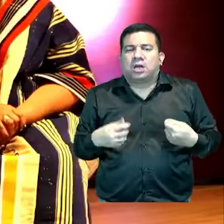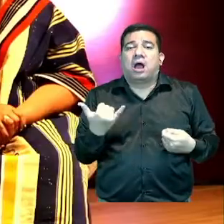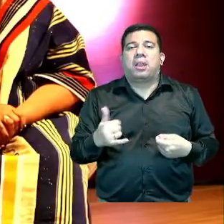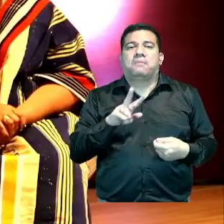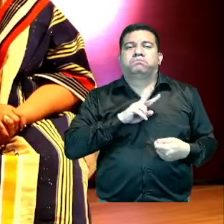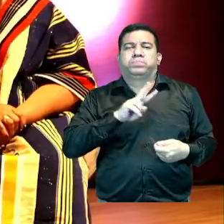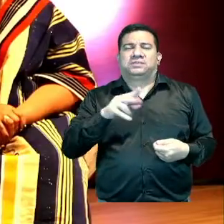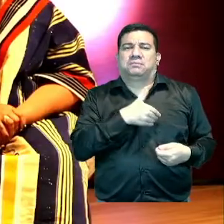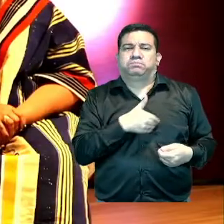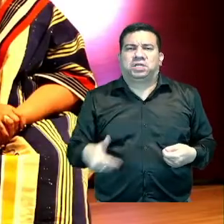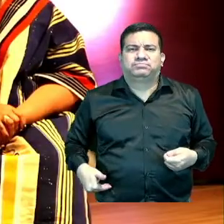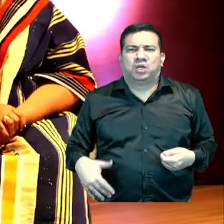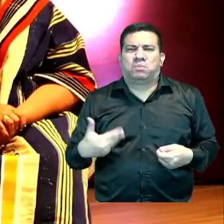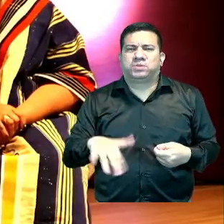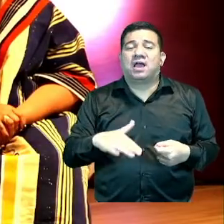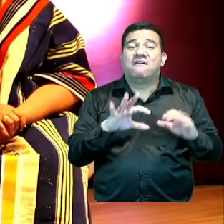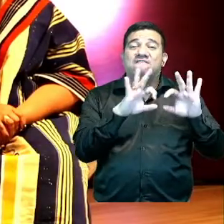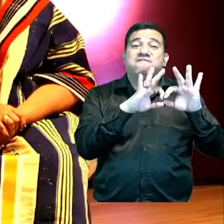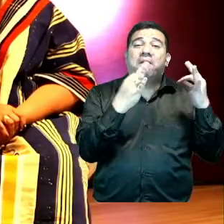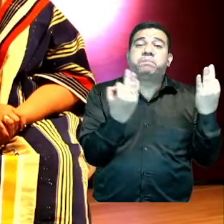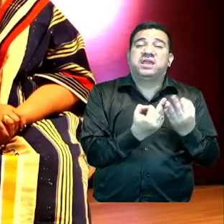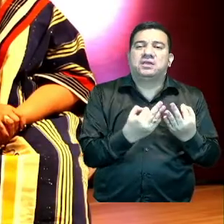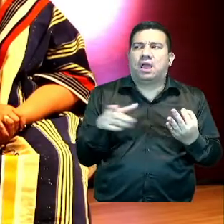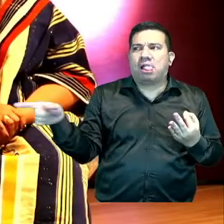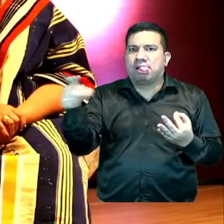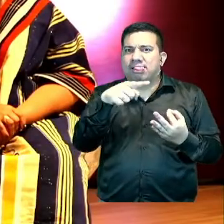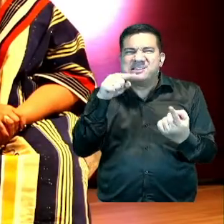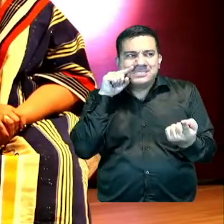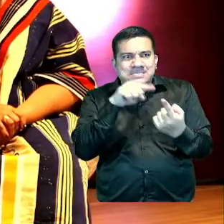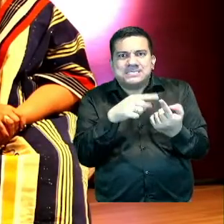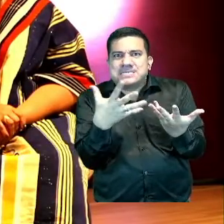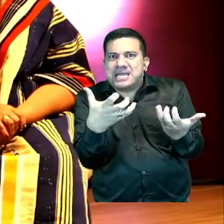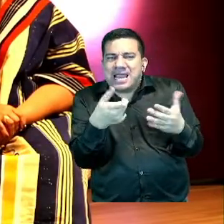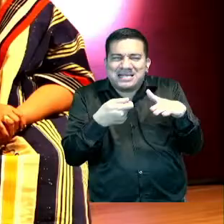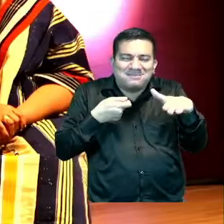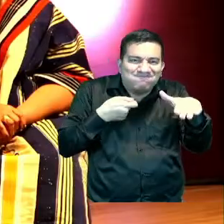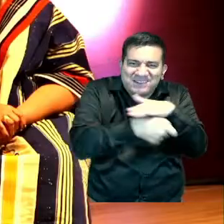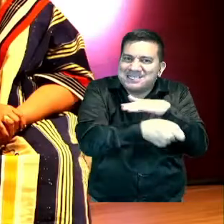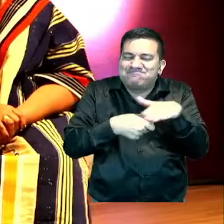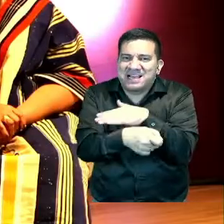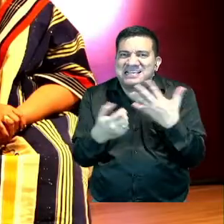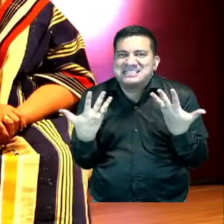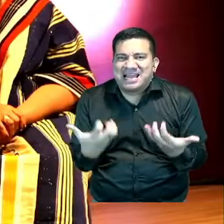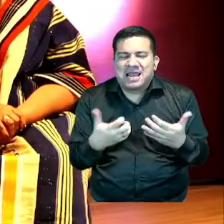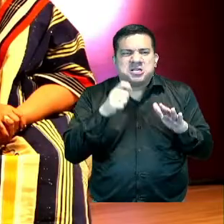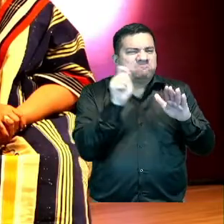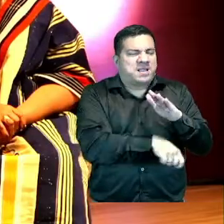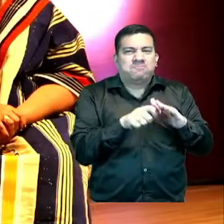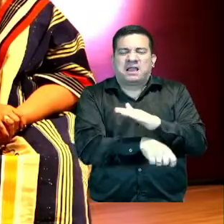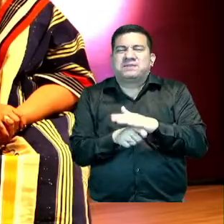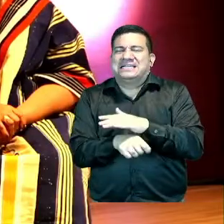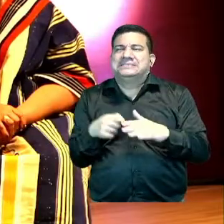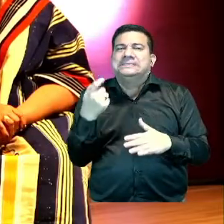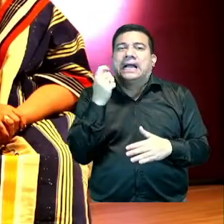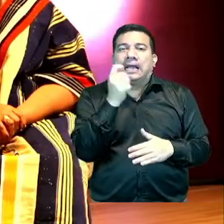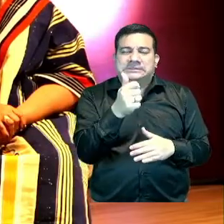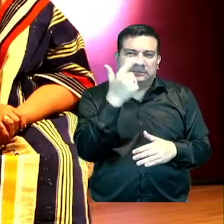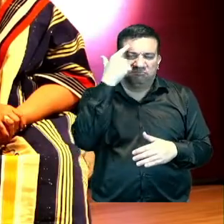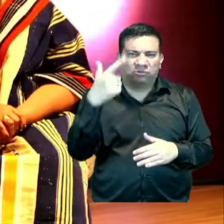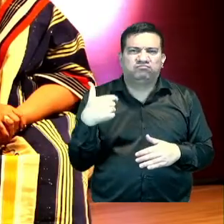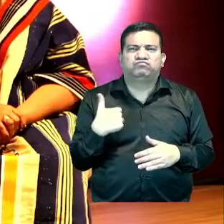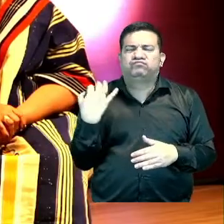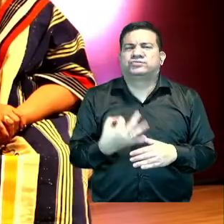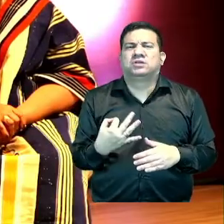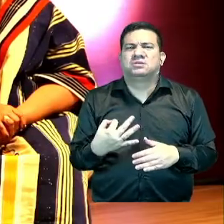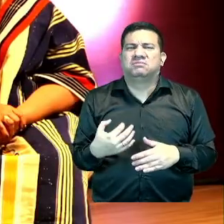Bombing attacks, and now the vice president's office, or during the time I've been in this office, they tried to murder